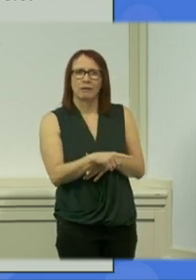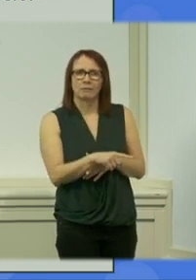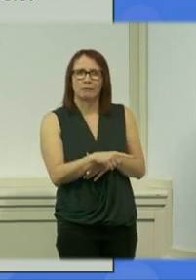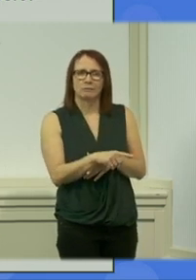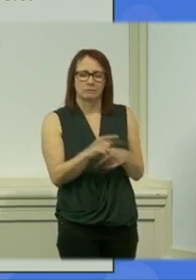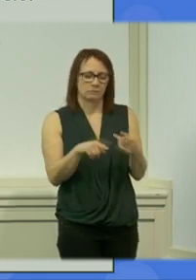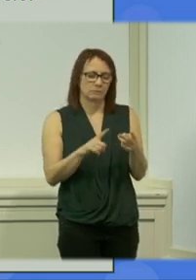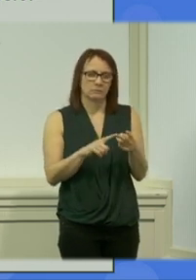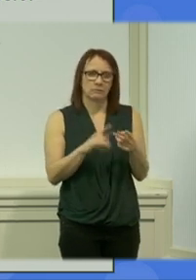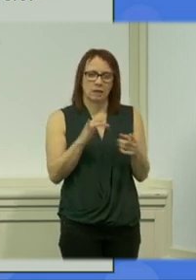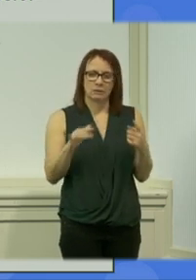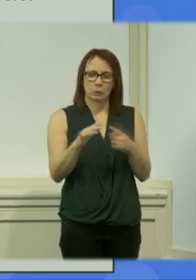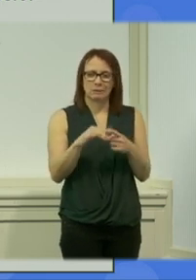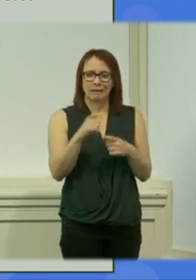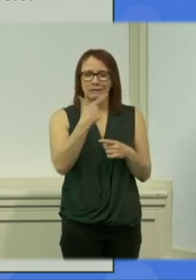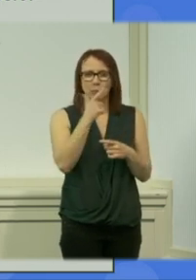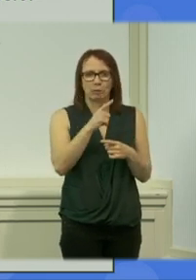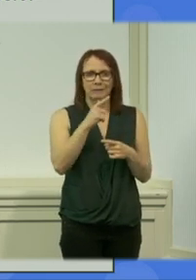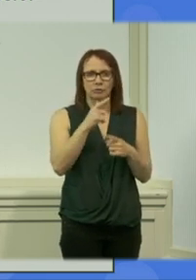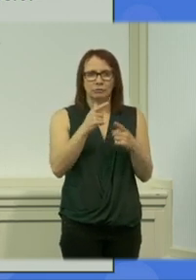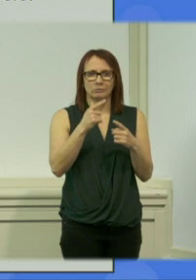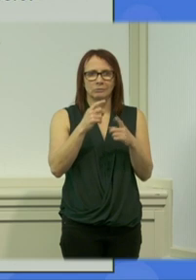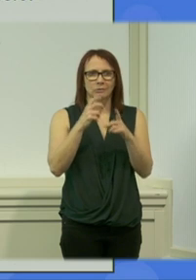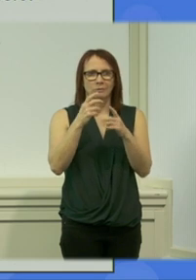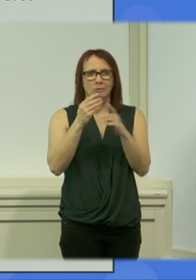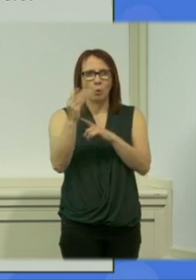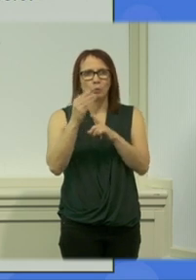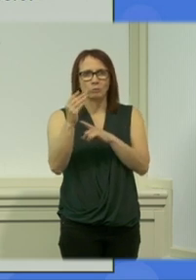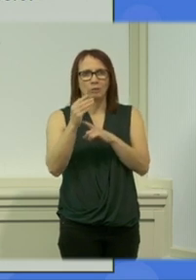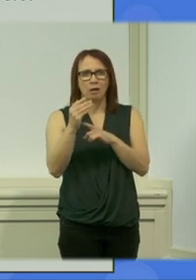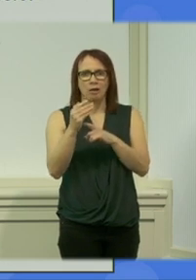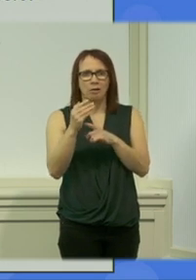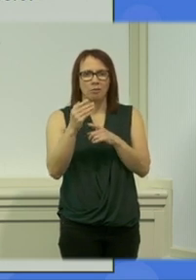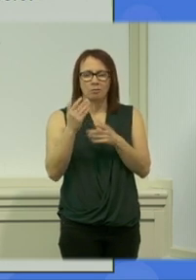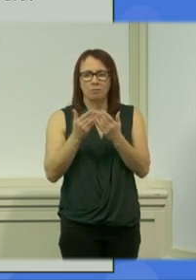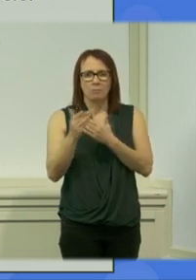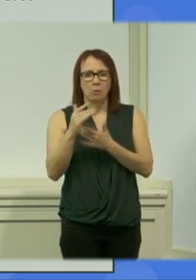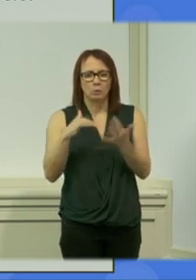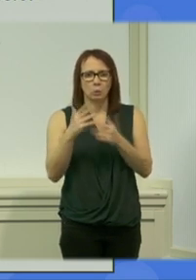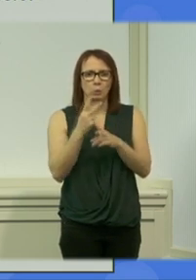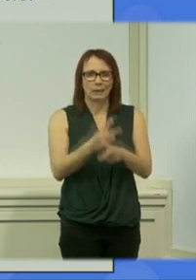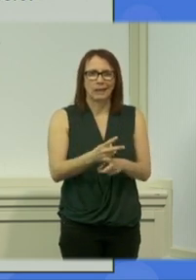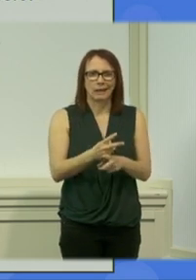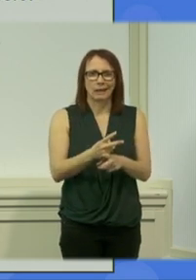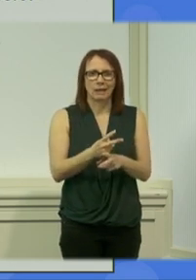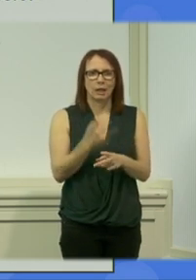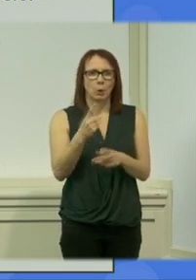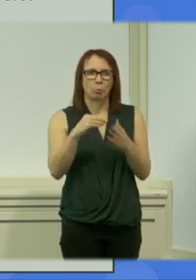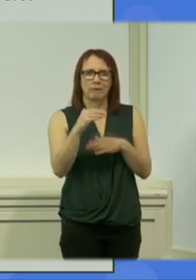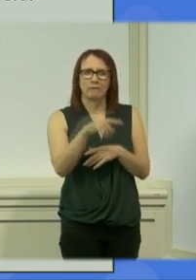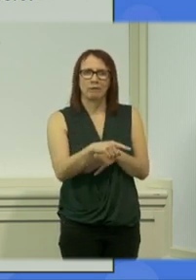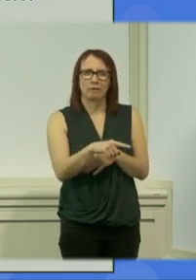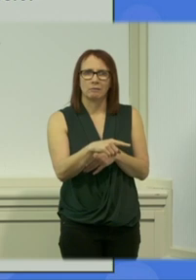Aging society, paying for more people with chronic ailments and social care needs. Who's going to pay for that?